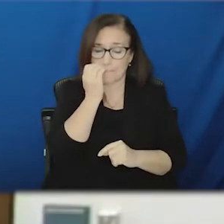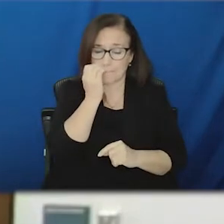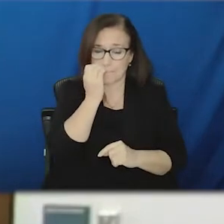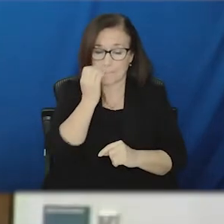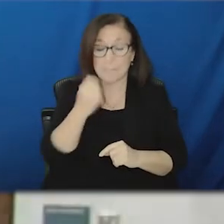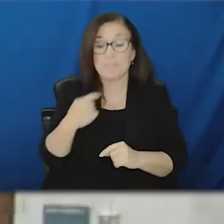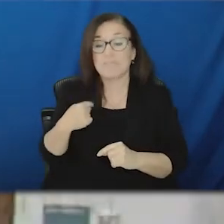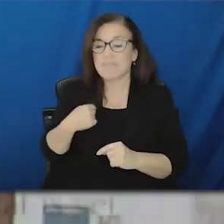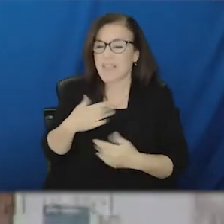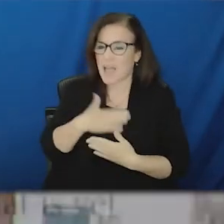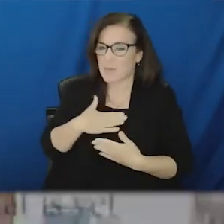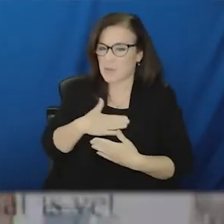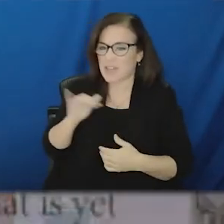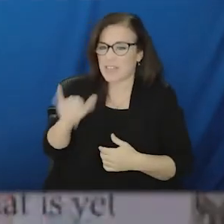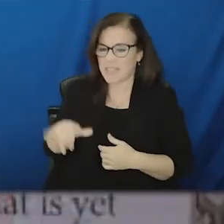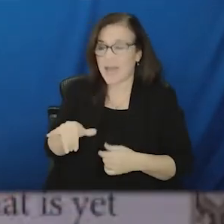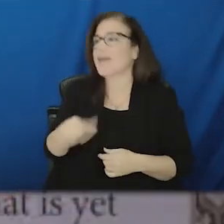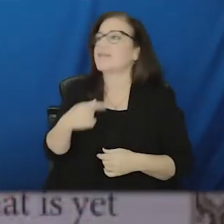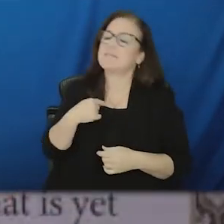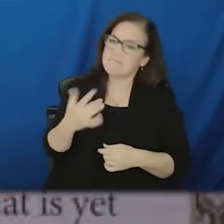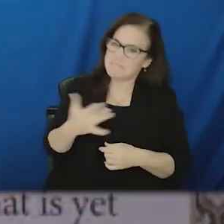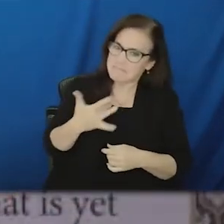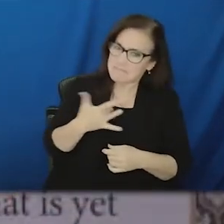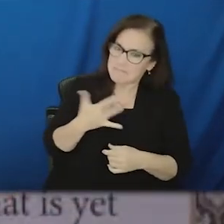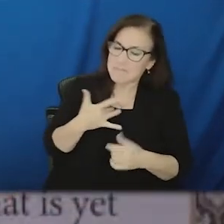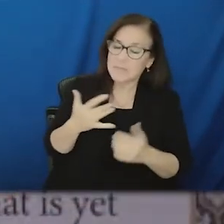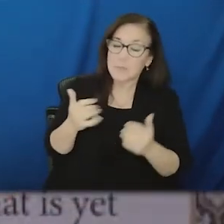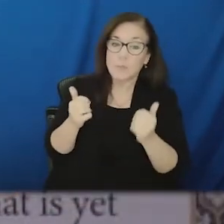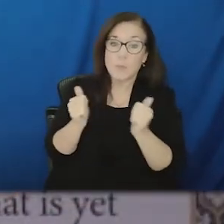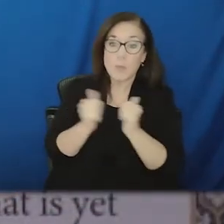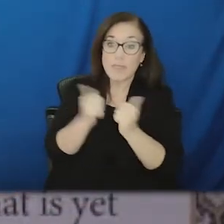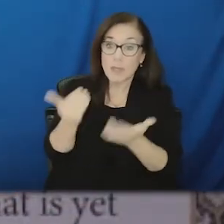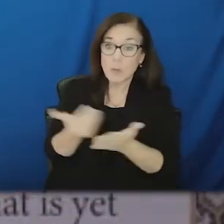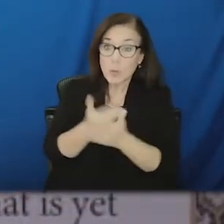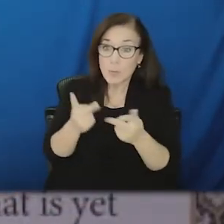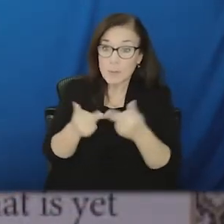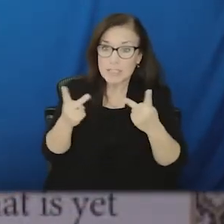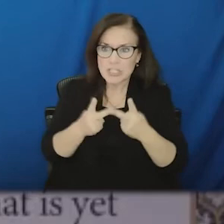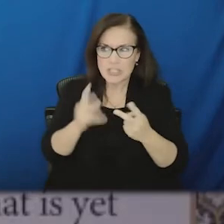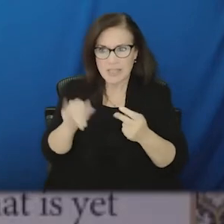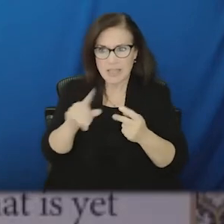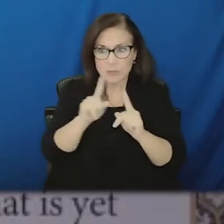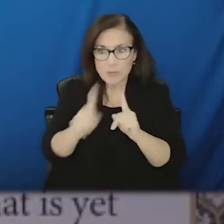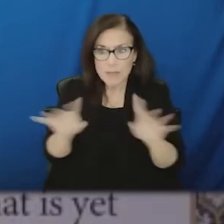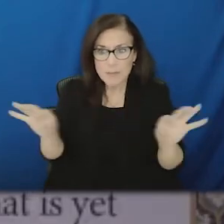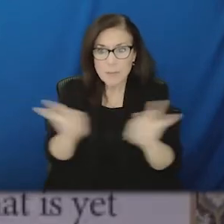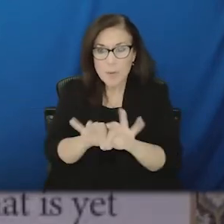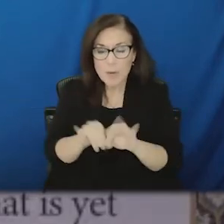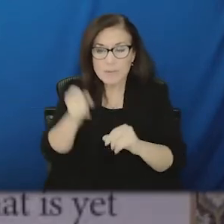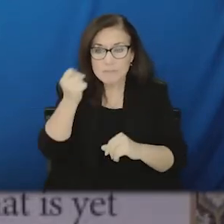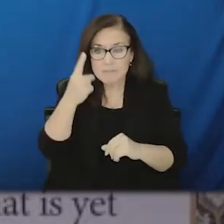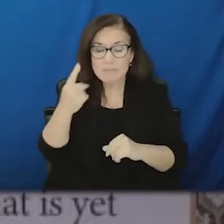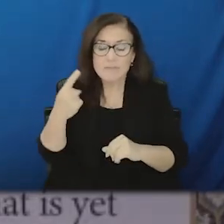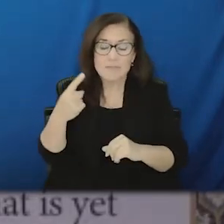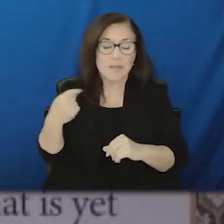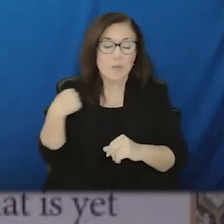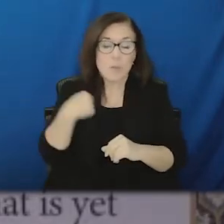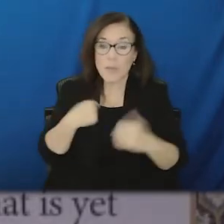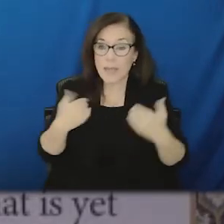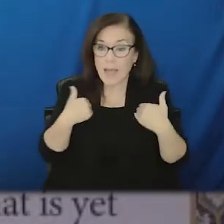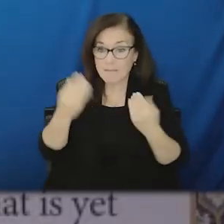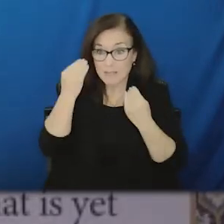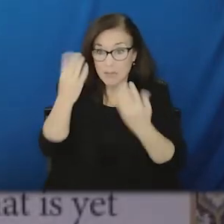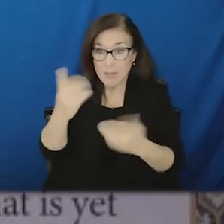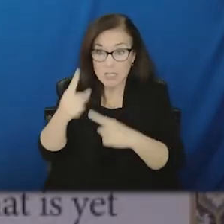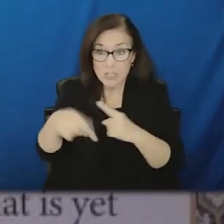think honestly, with a new position that is so important, we have data about our special education program and